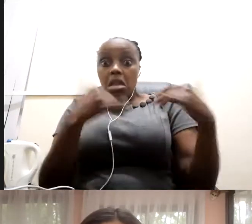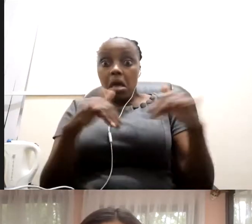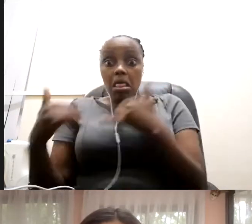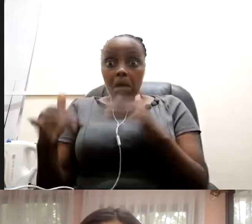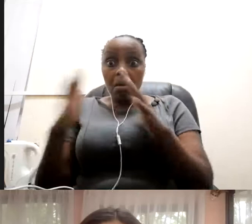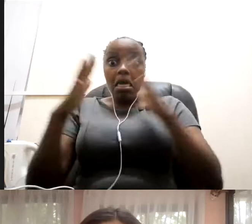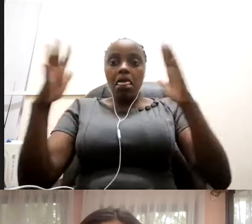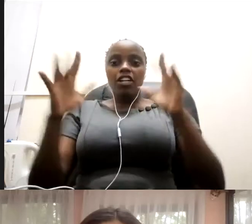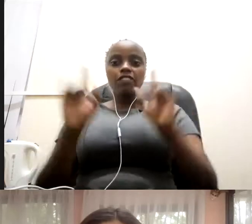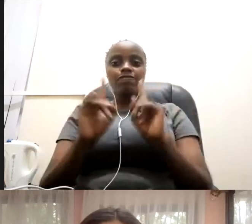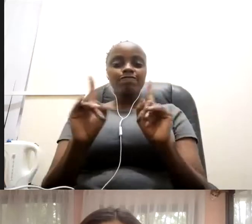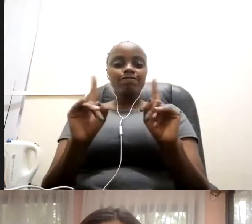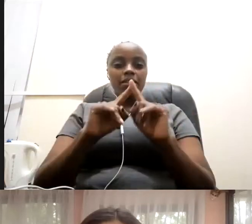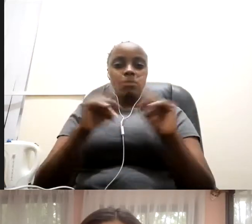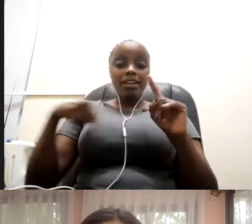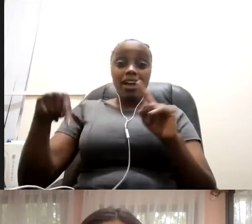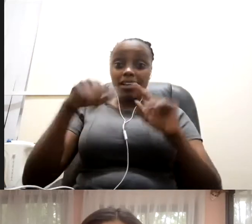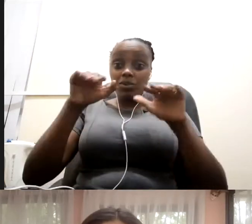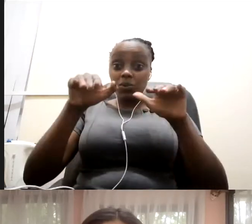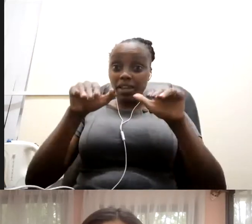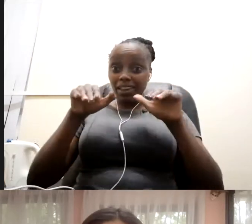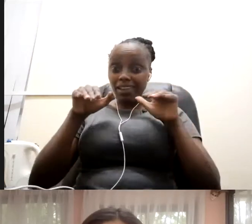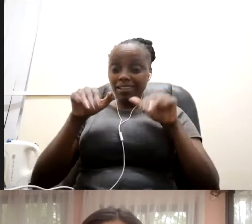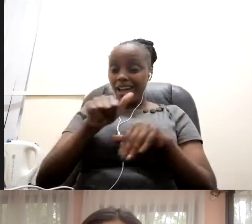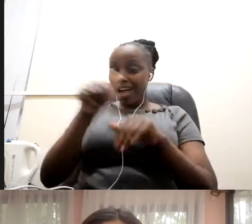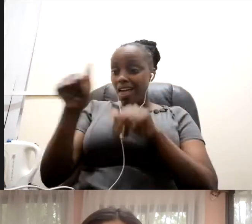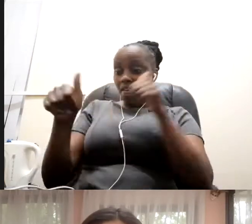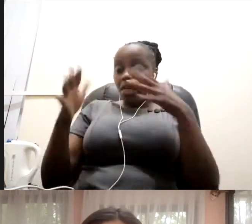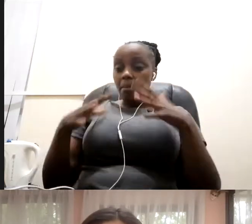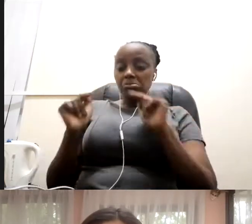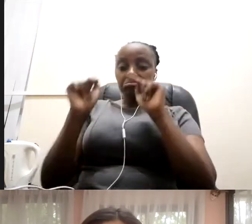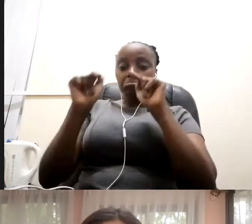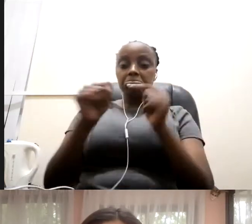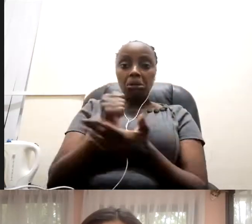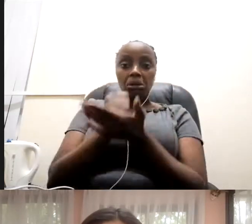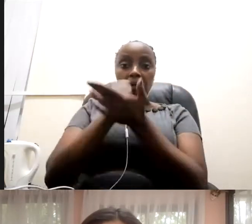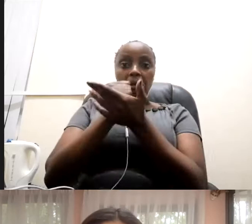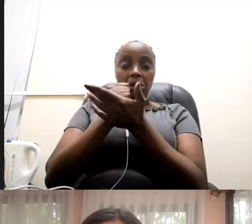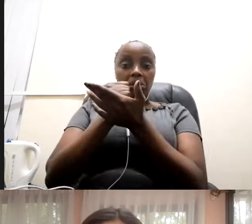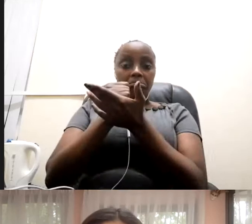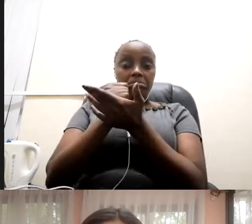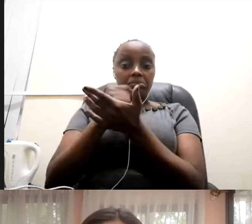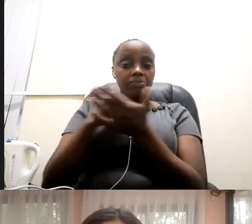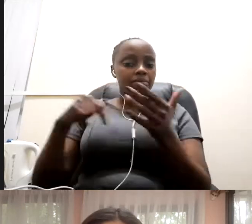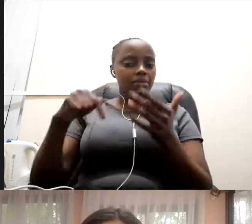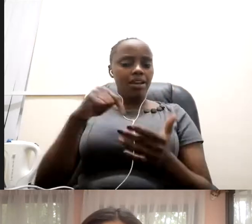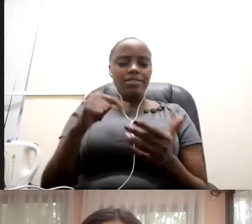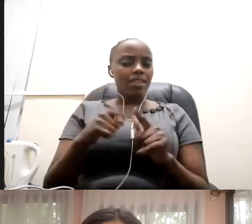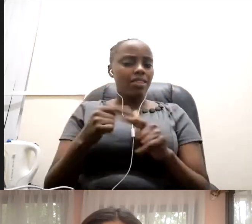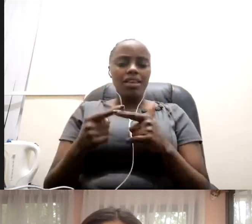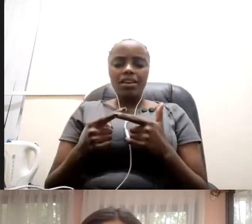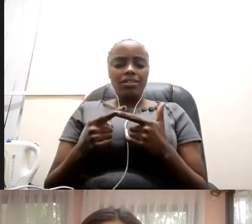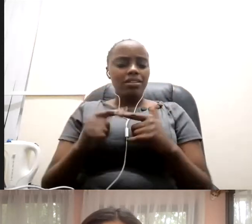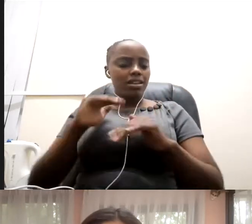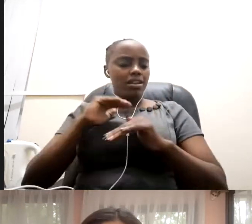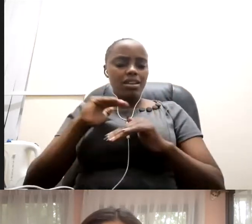as long as we wait for others to intervene on our behalf, we will not have adequate responses,